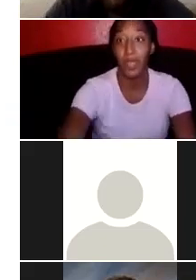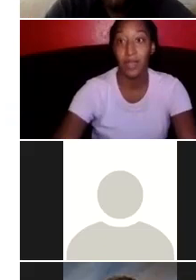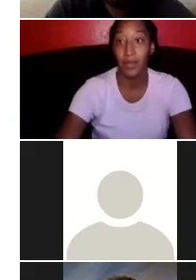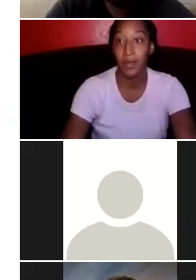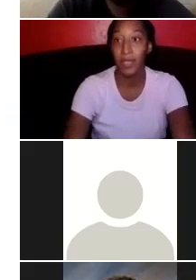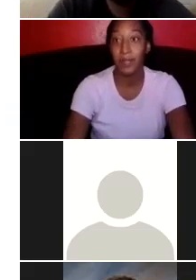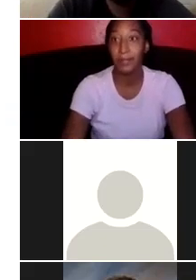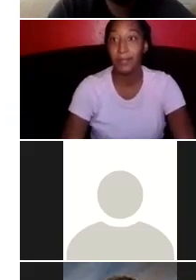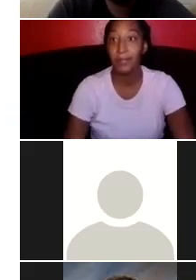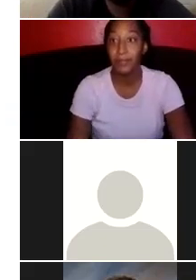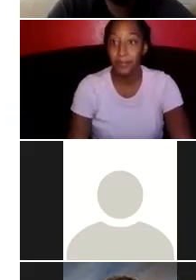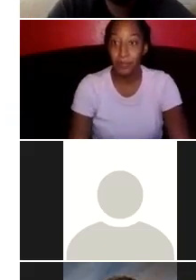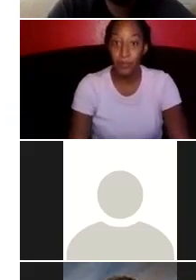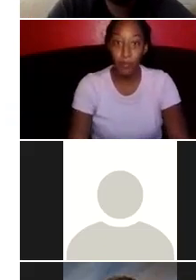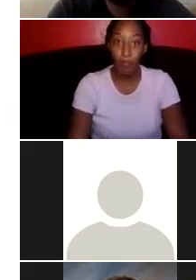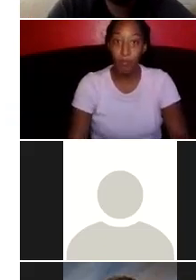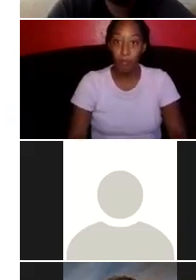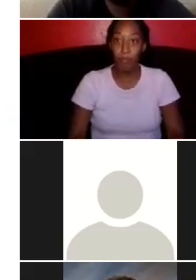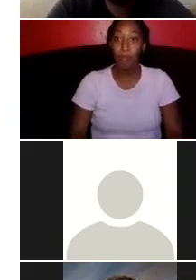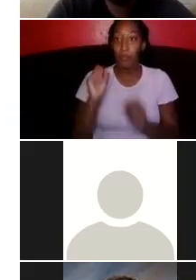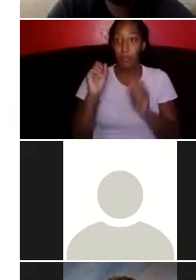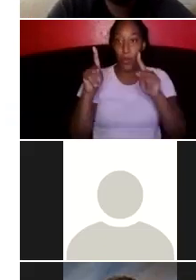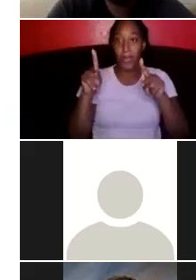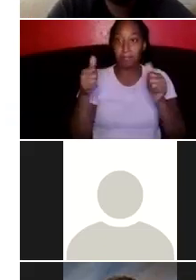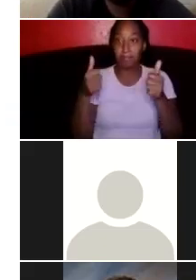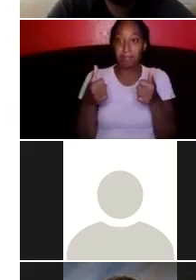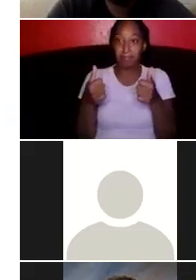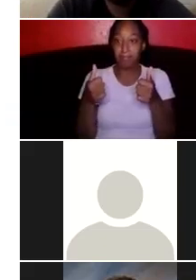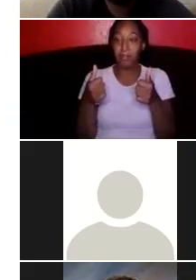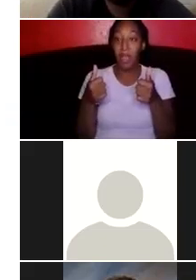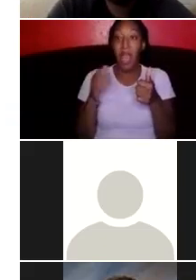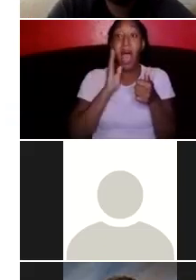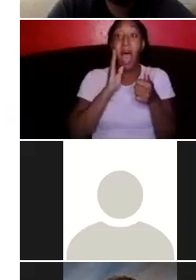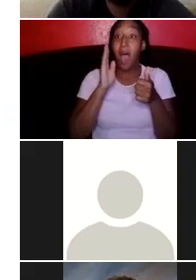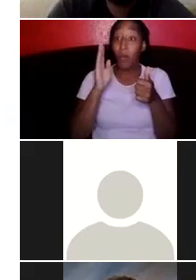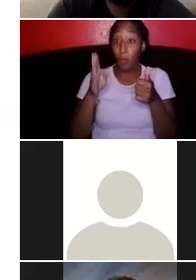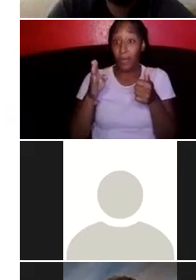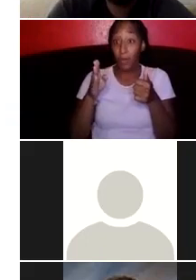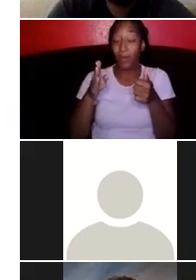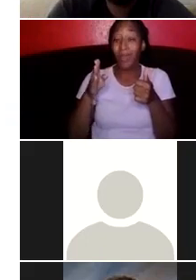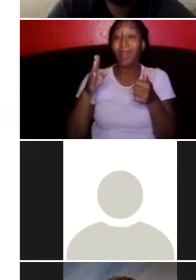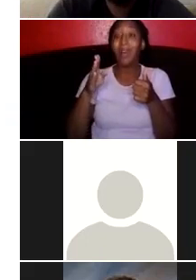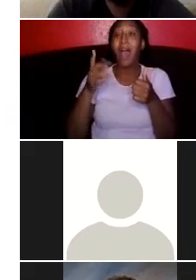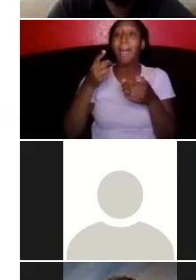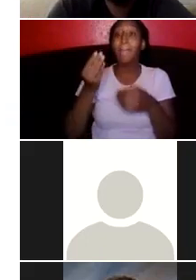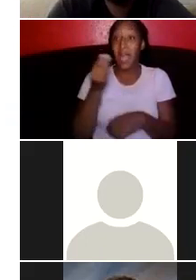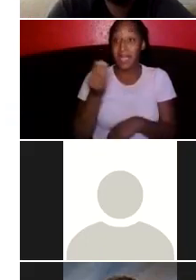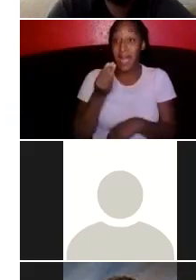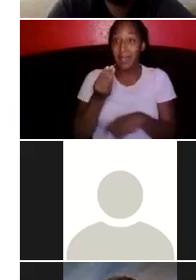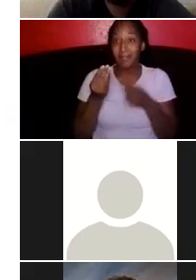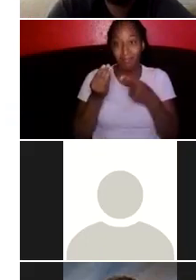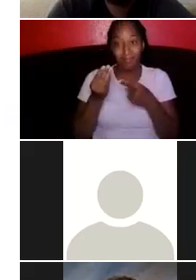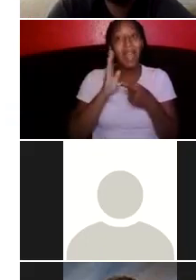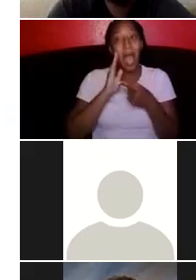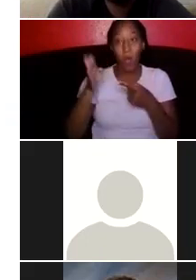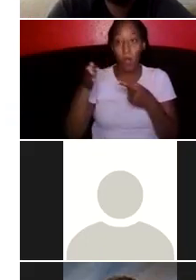No, thank you. I'm good. Okay, great. And I will talk about the midterm in detail on Monday. That